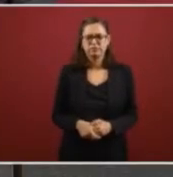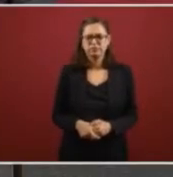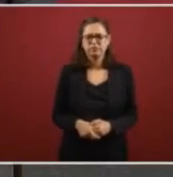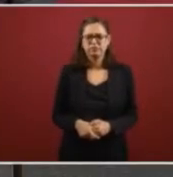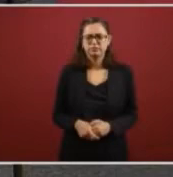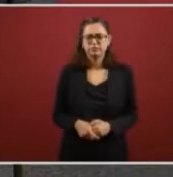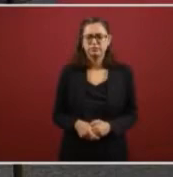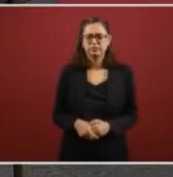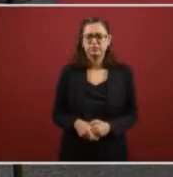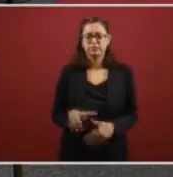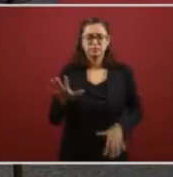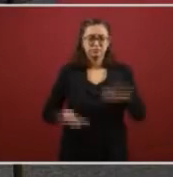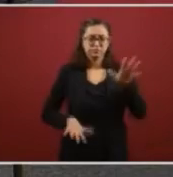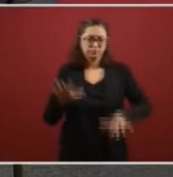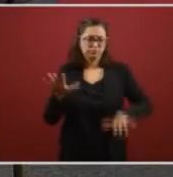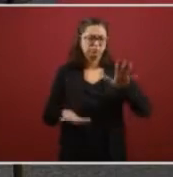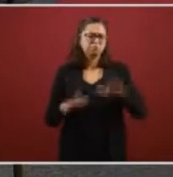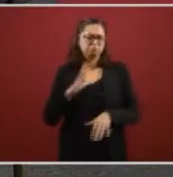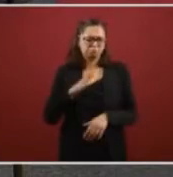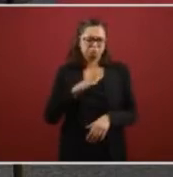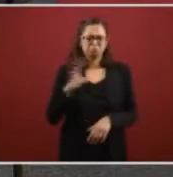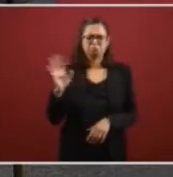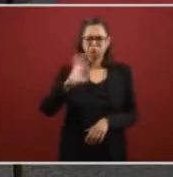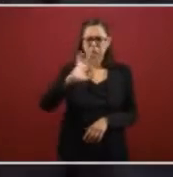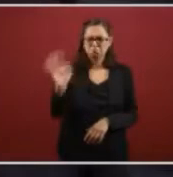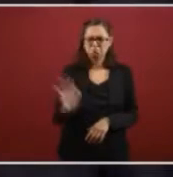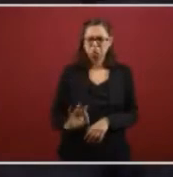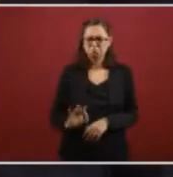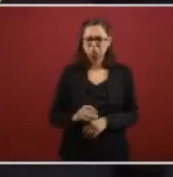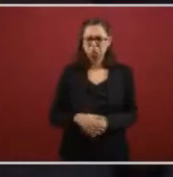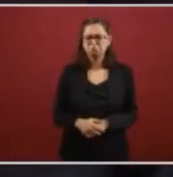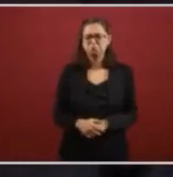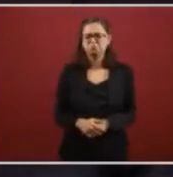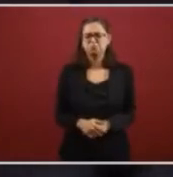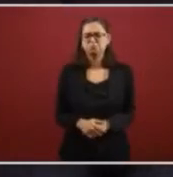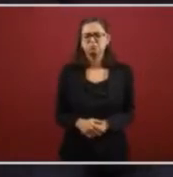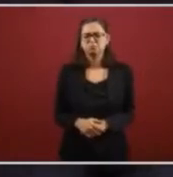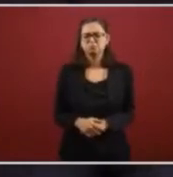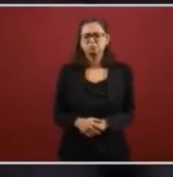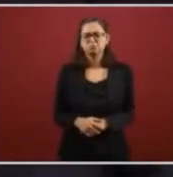There's promotions that are made or created.